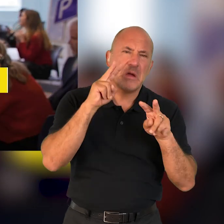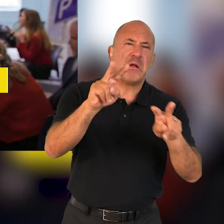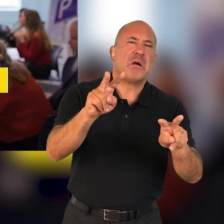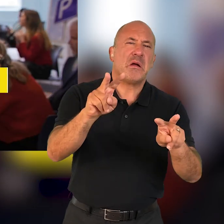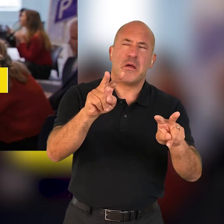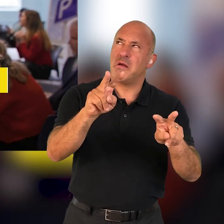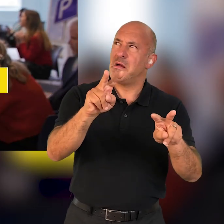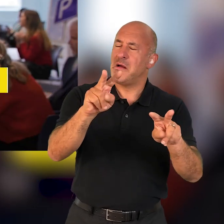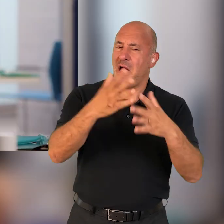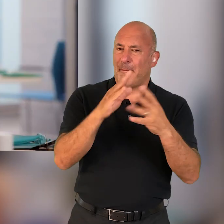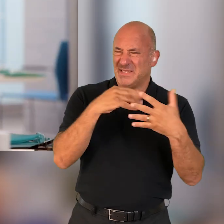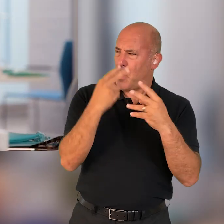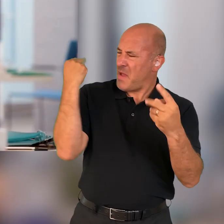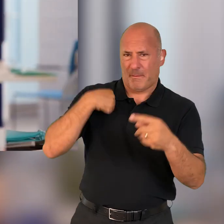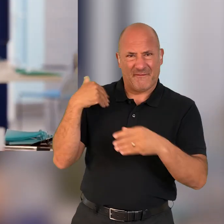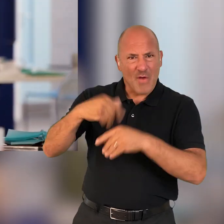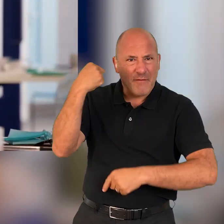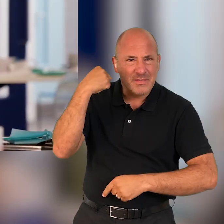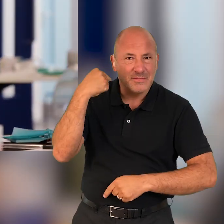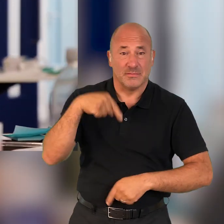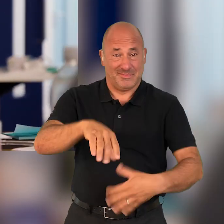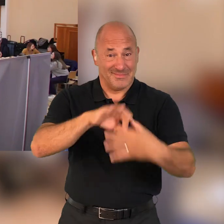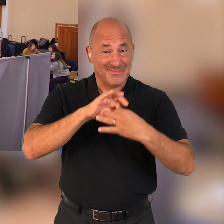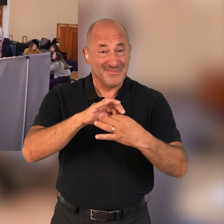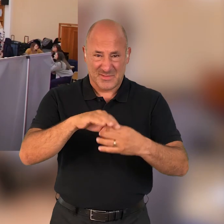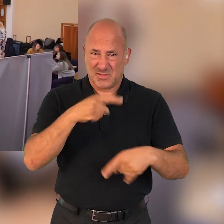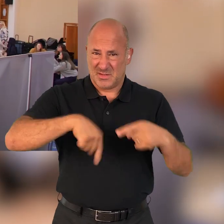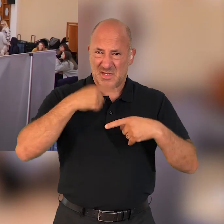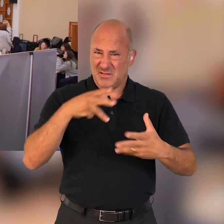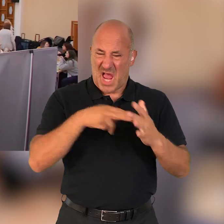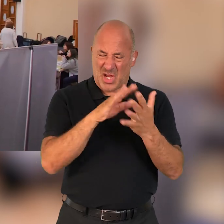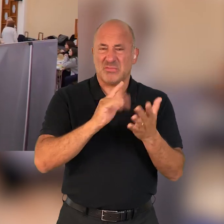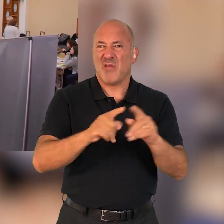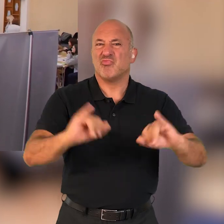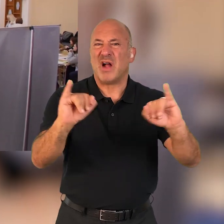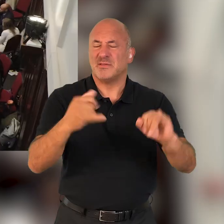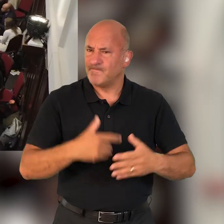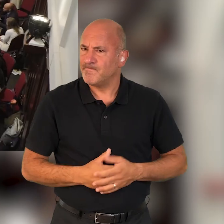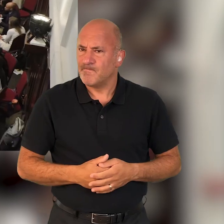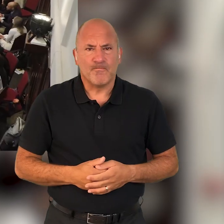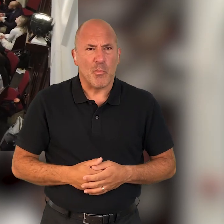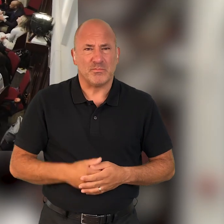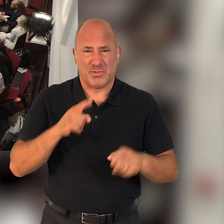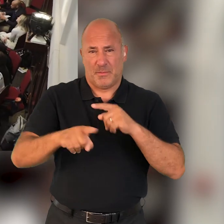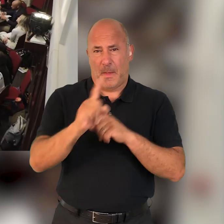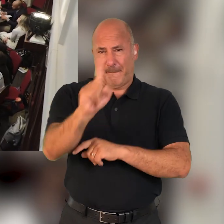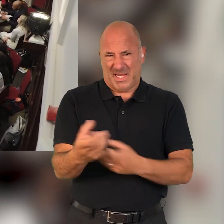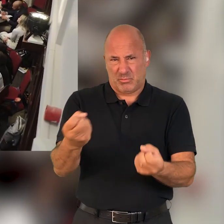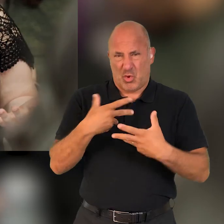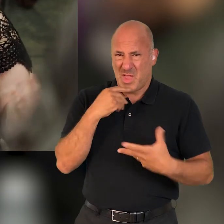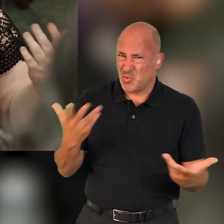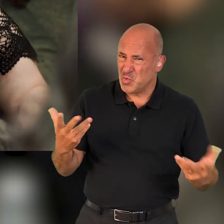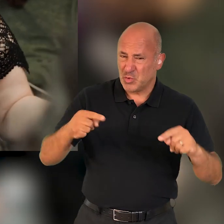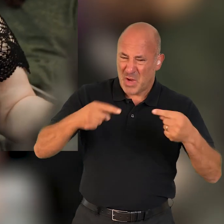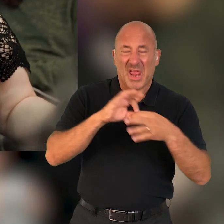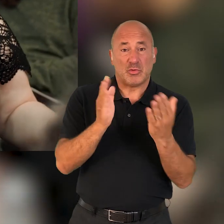kind of think I was actually part of that. Throughout the engagement, we heard that the NHS feels like it's in crisis. In particular, the public told us about the